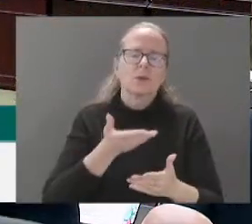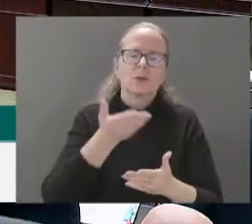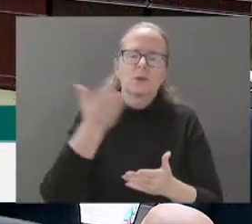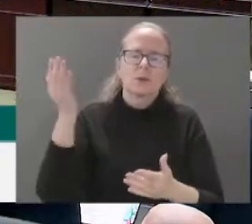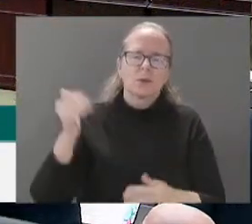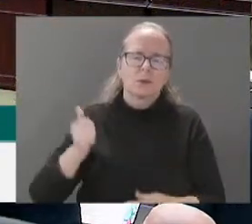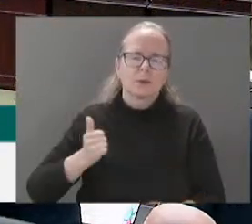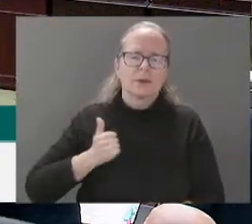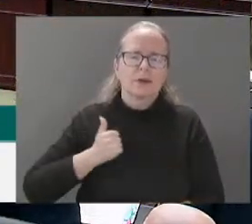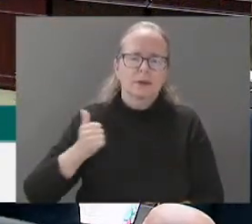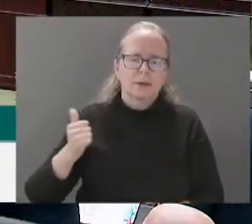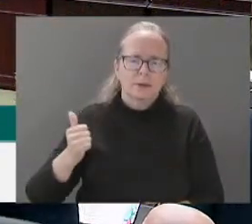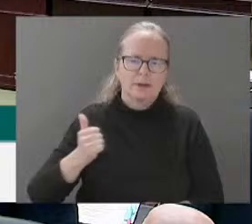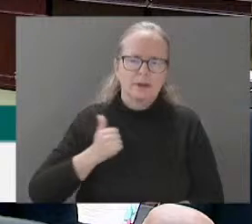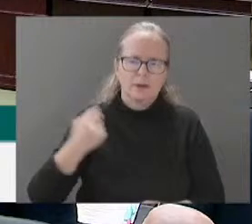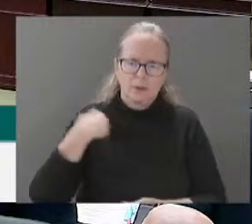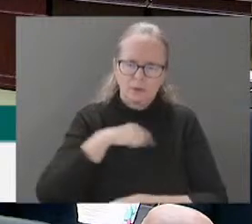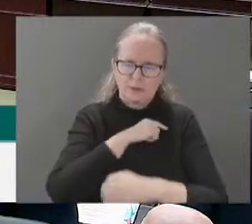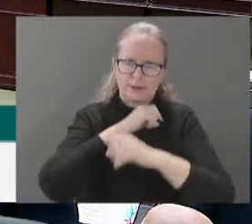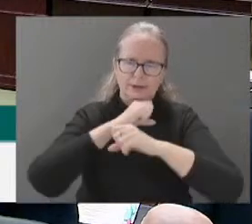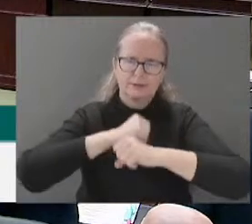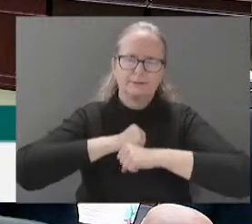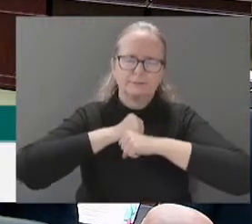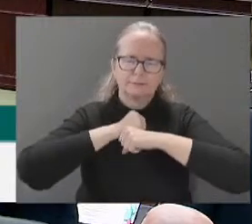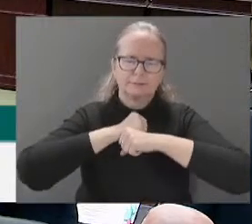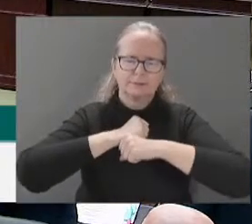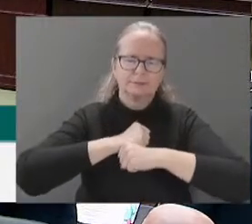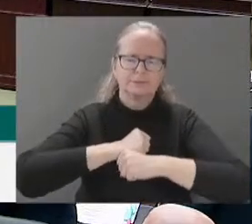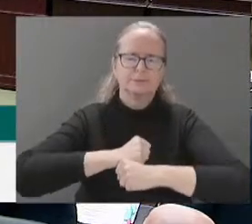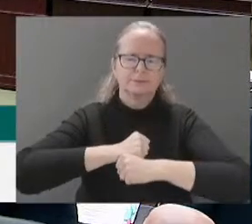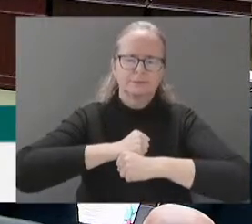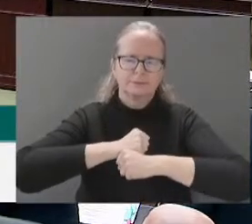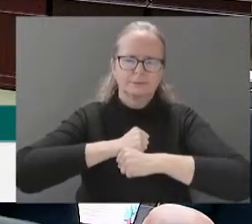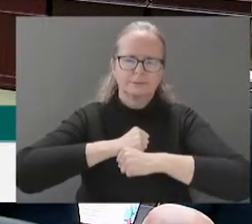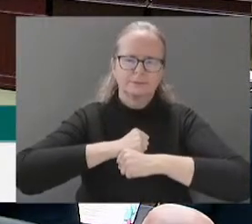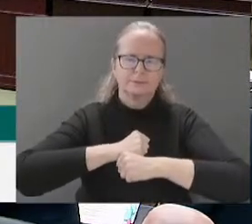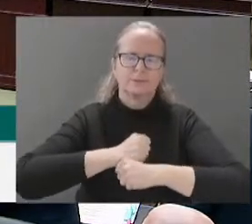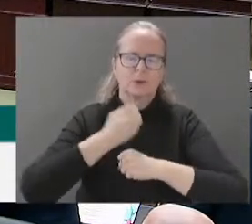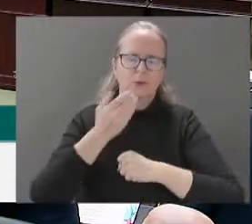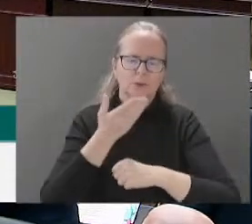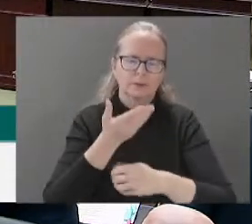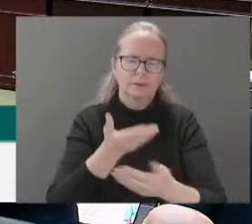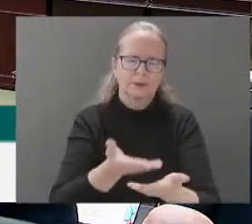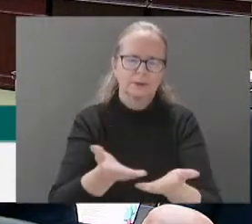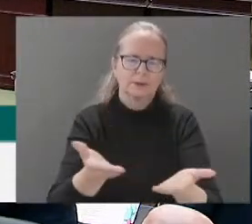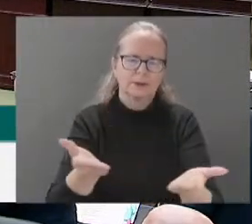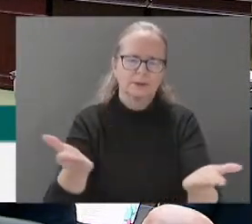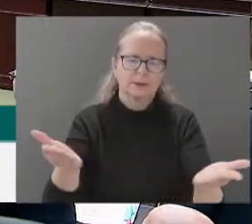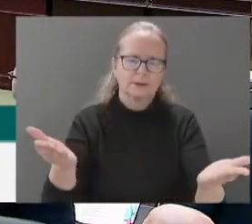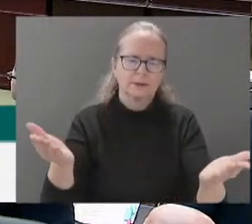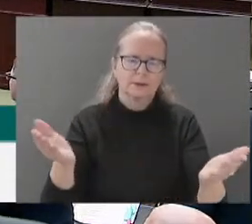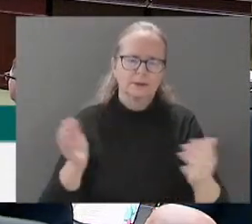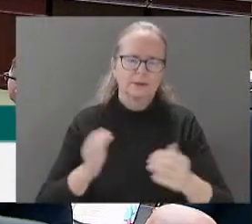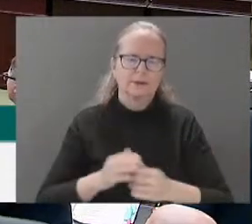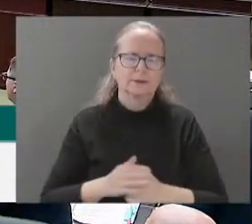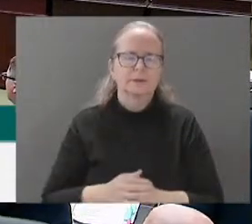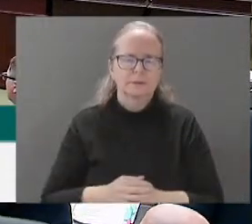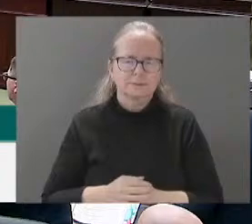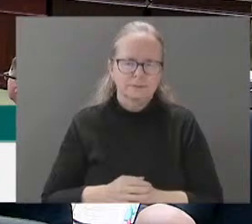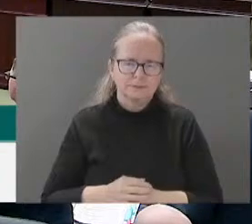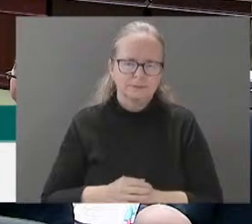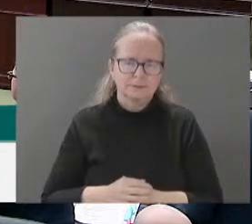can we stand God for the